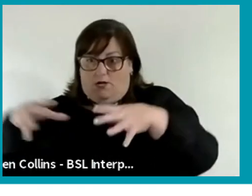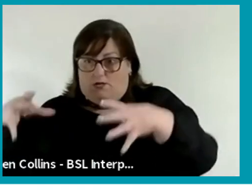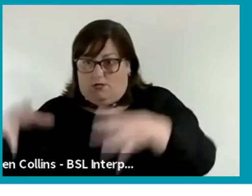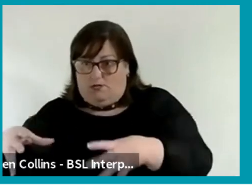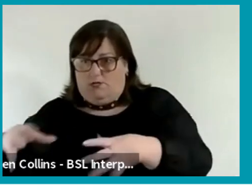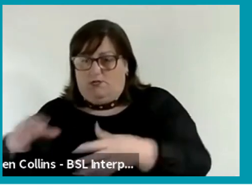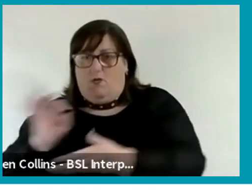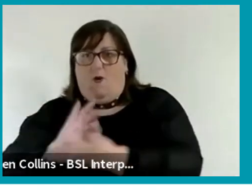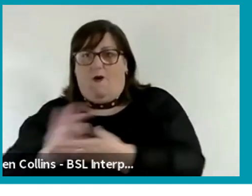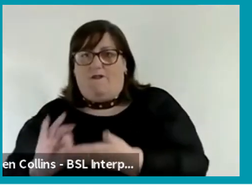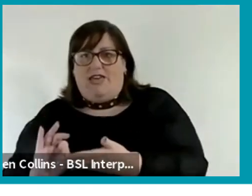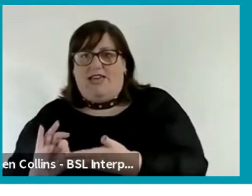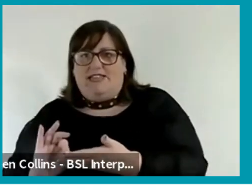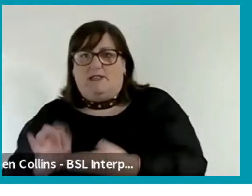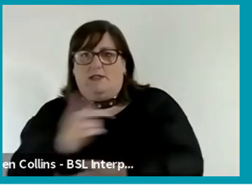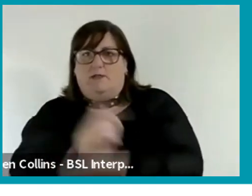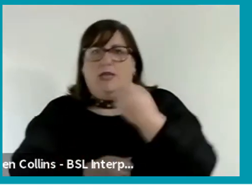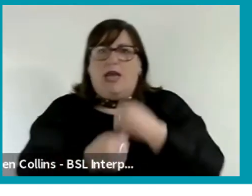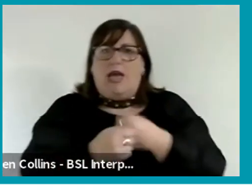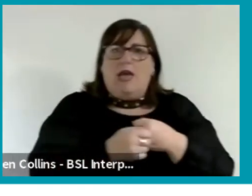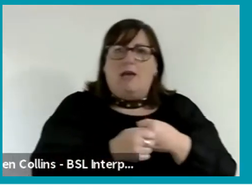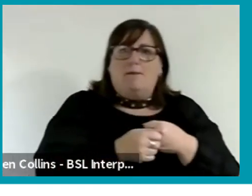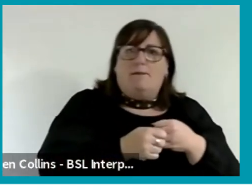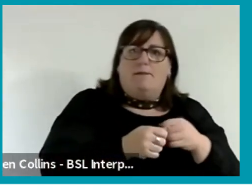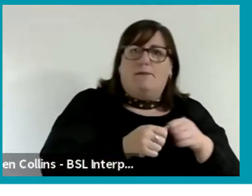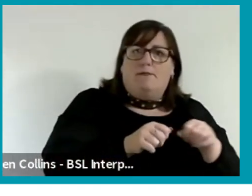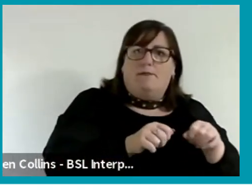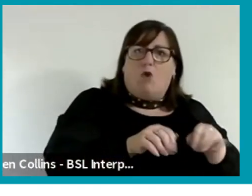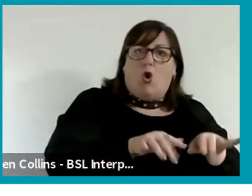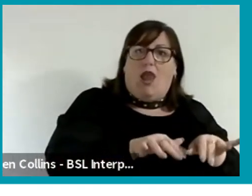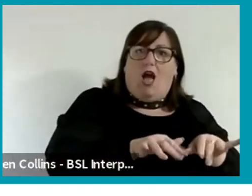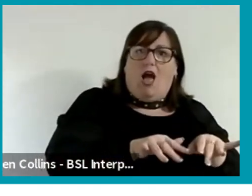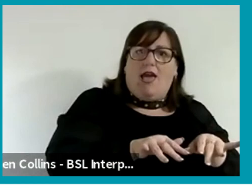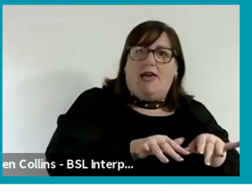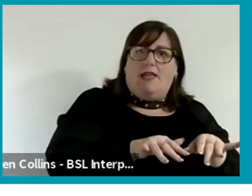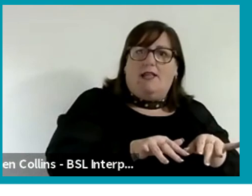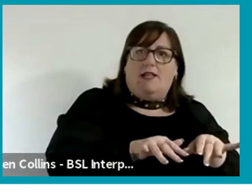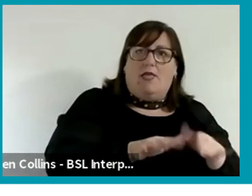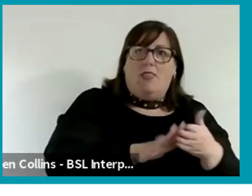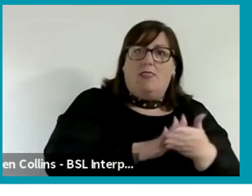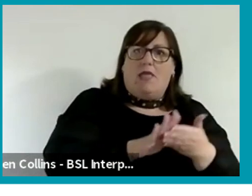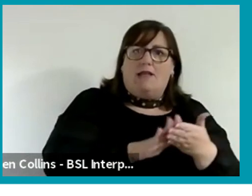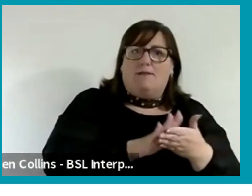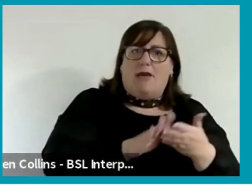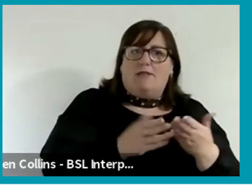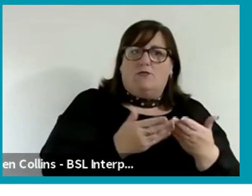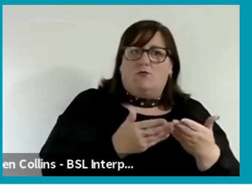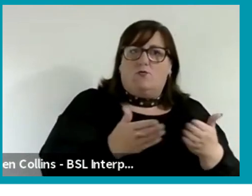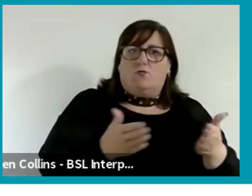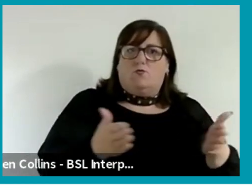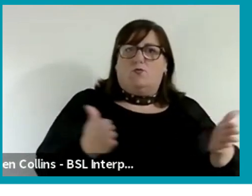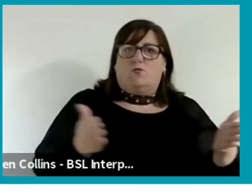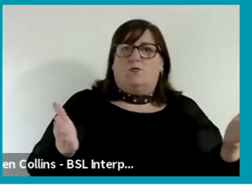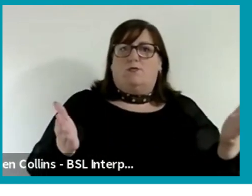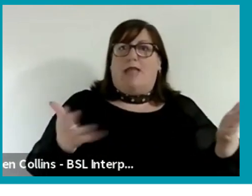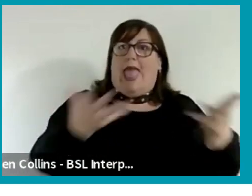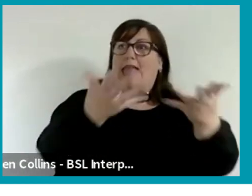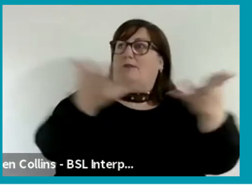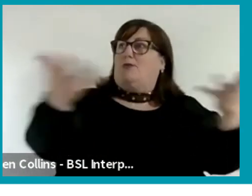office. These genuine stories. So it's an absolute level. So open it up to everyone around the world. So OSTC developed that,